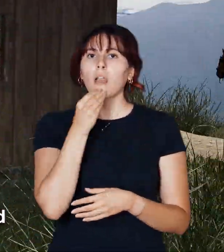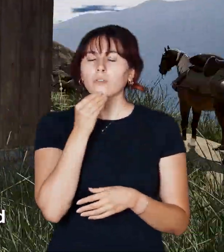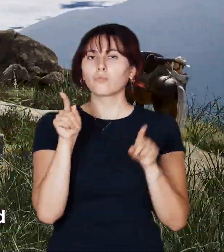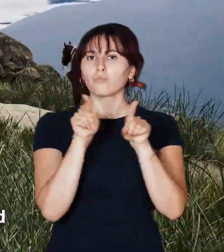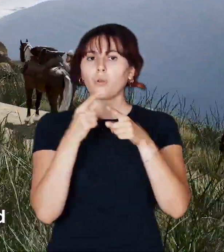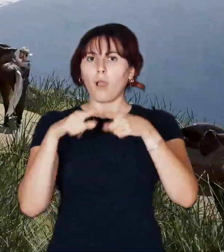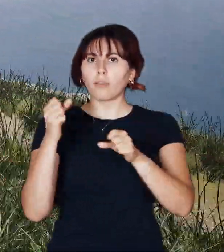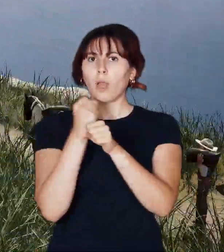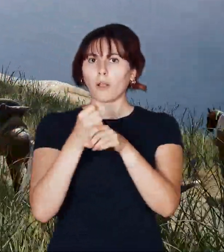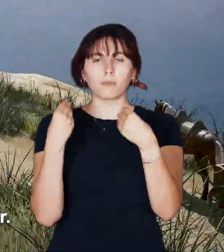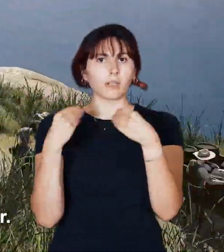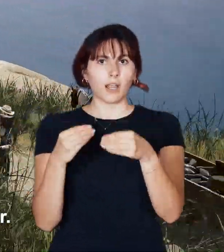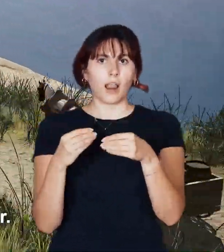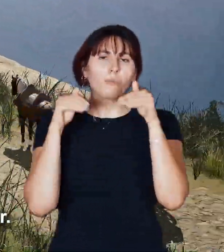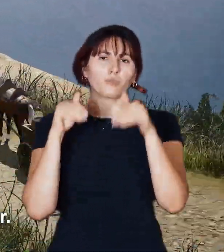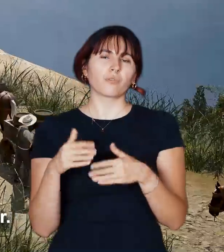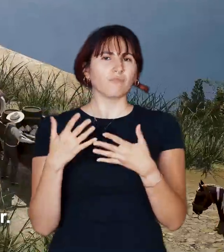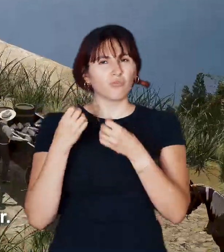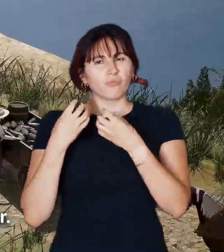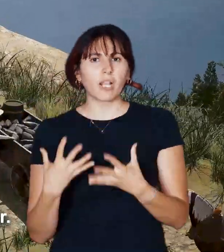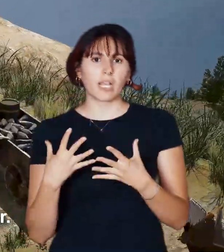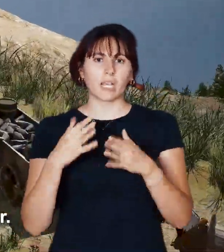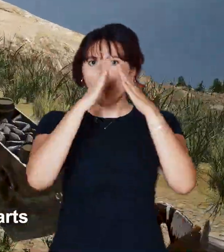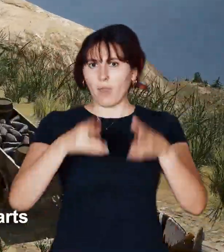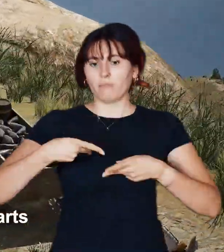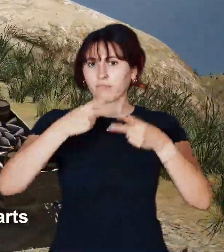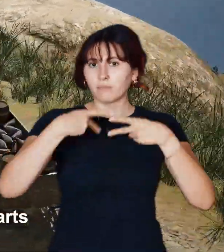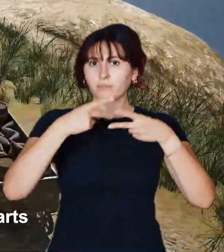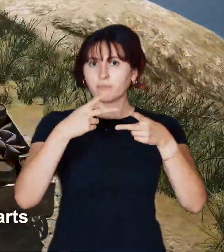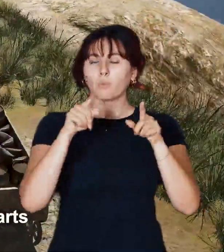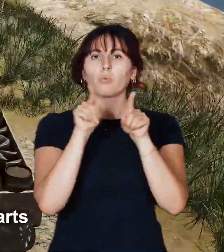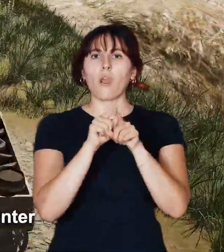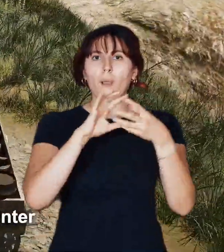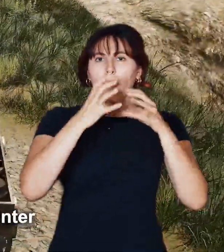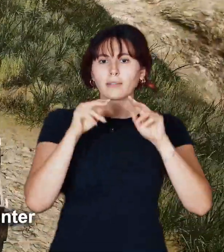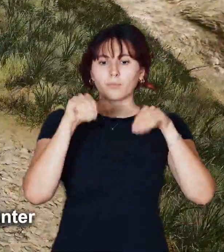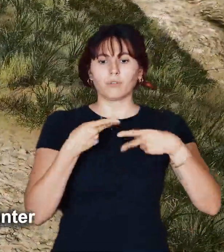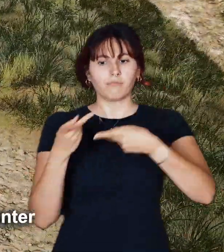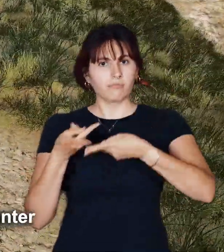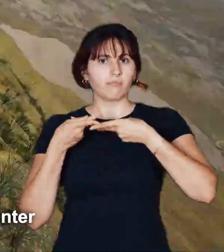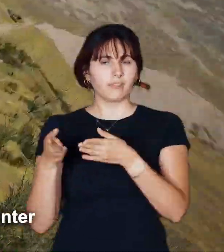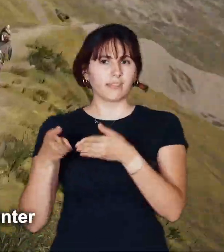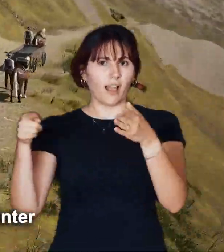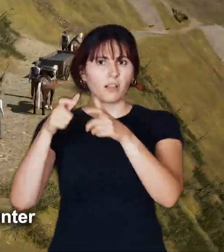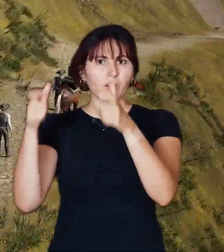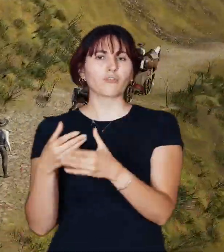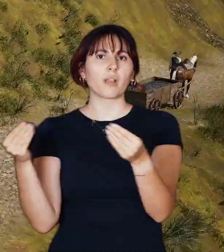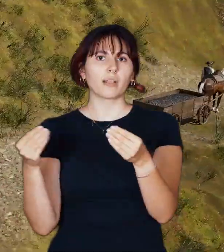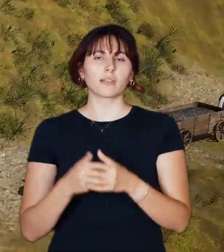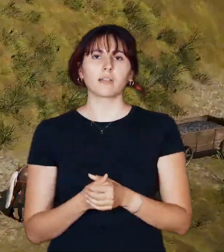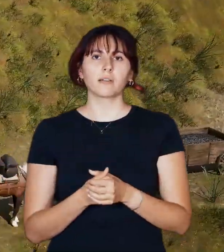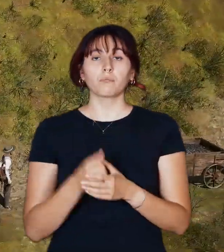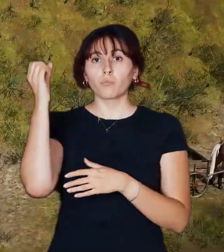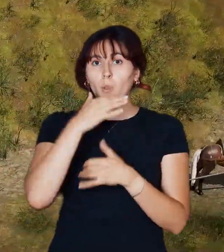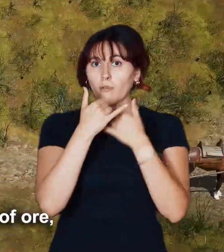had to be transported from the mountain to the smelters. In summer, this was carried out with carts and pack horses, while in winter sledges